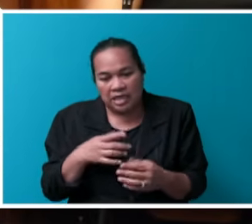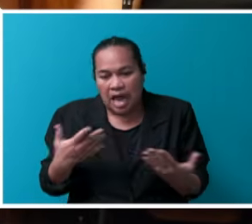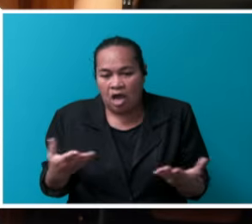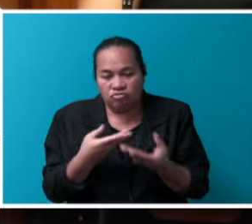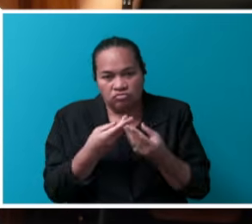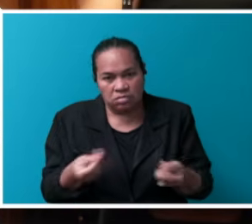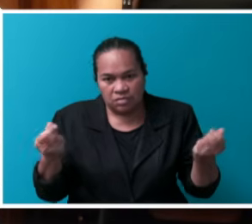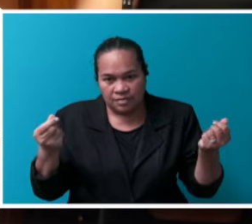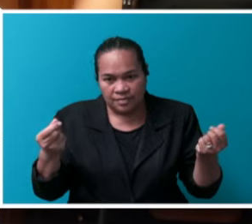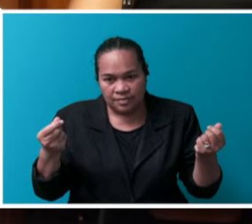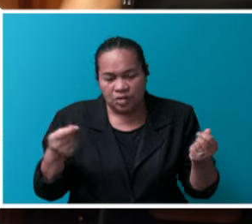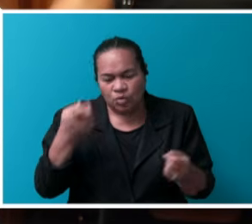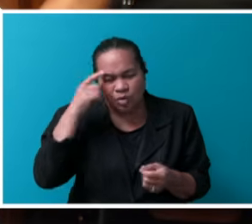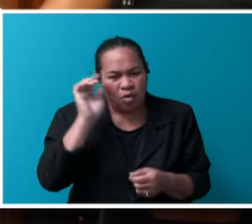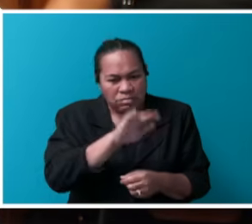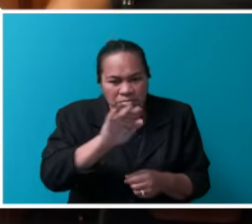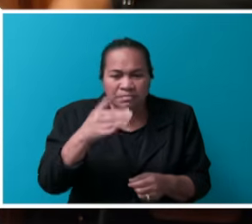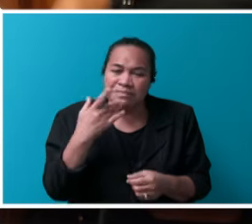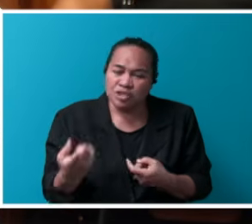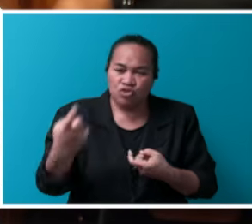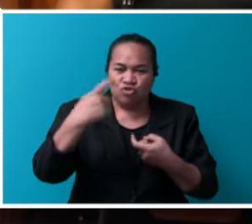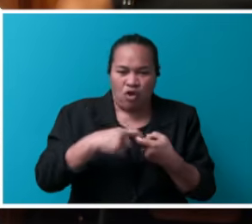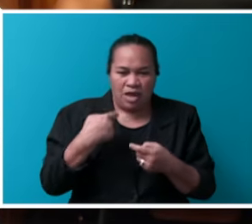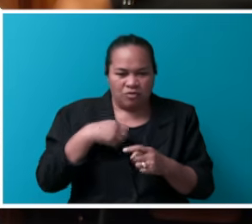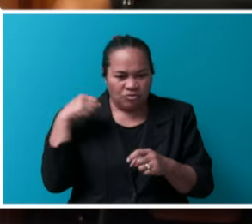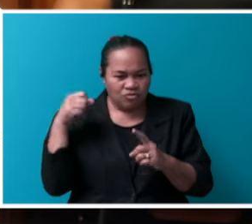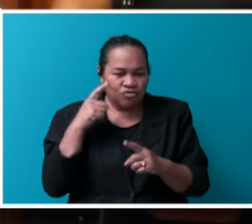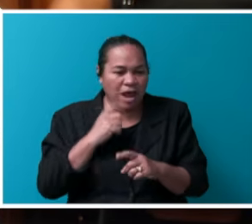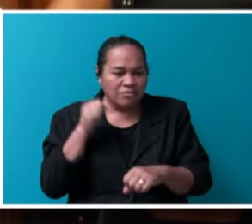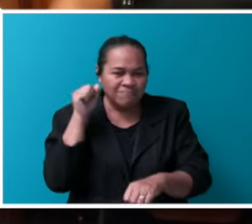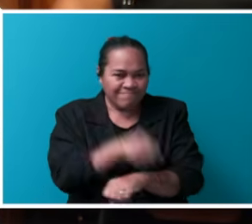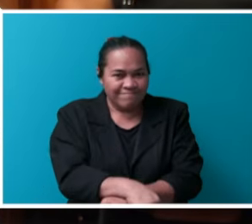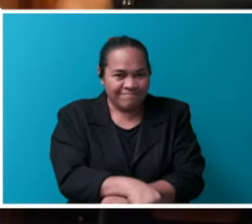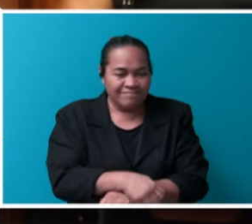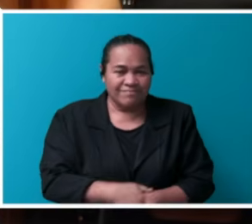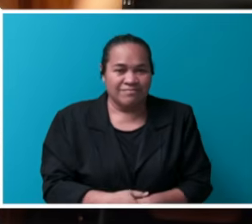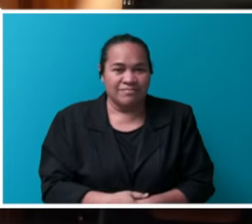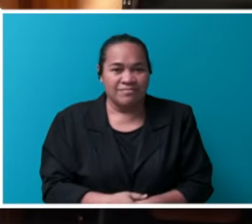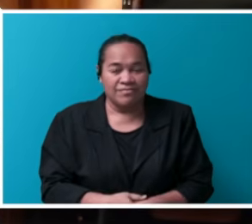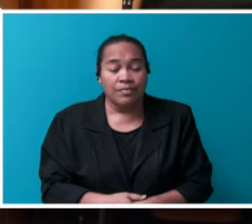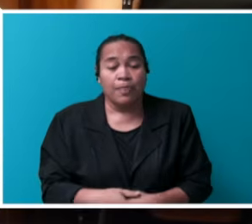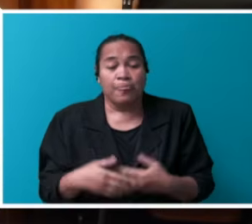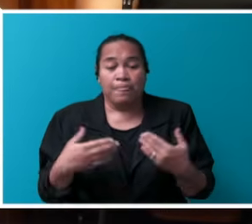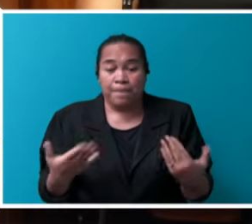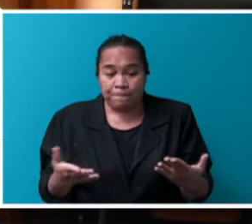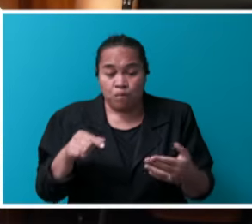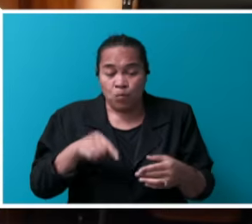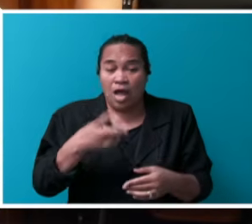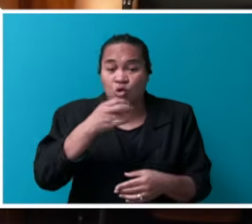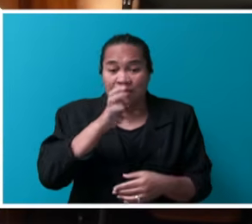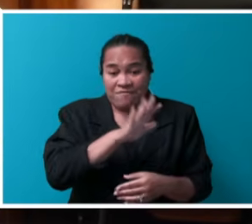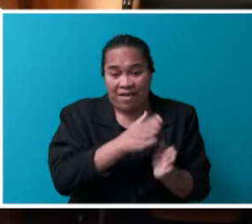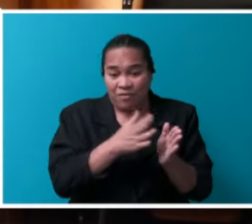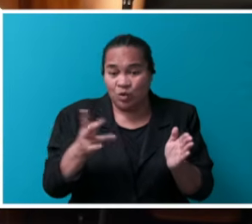way, and we call upon everyone to join us in the fight against drug, crime, and HIV. Mr. Speaker, the